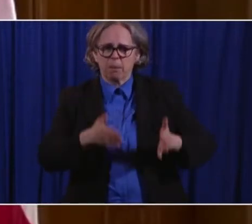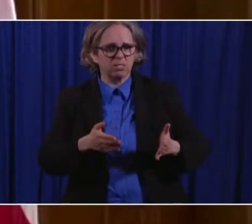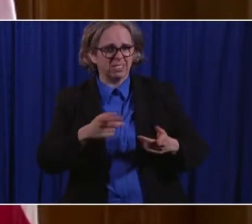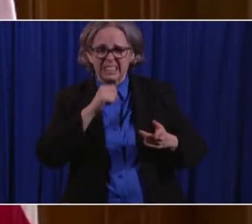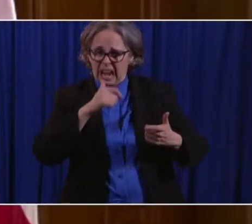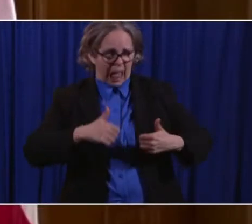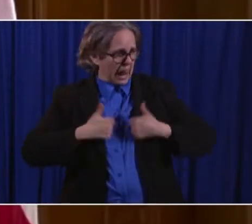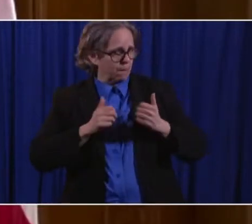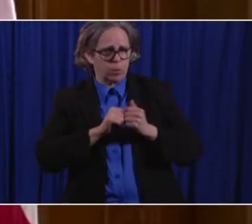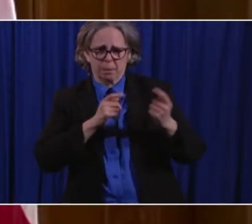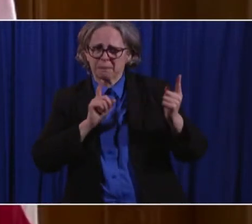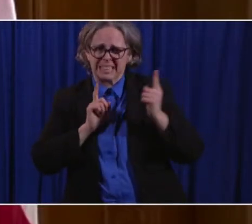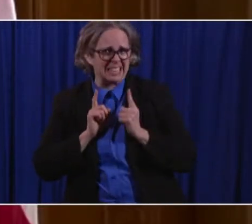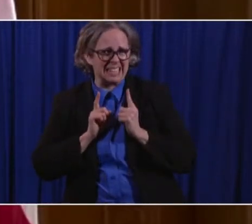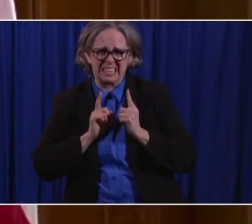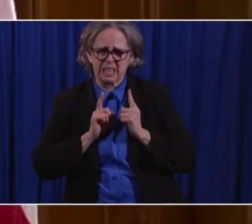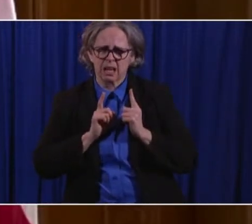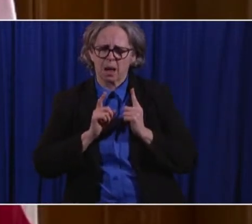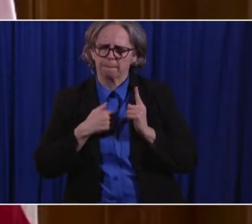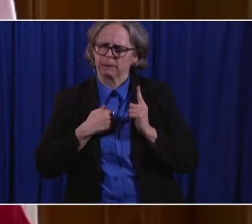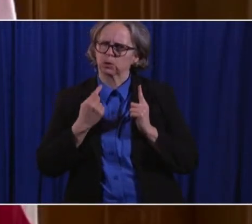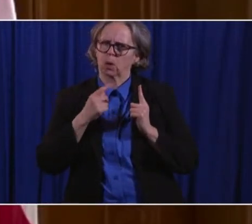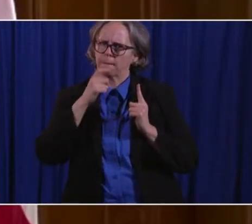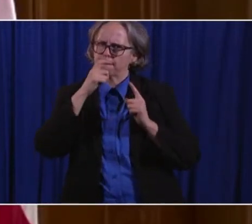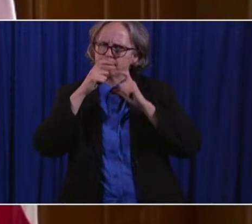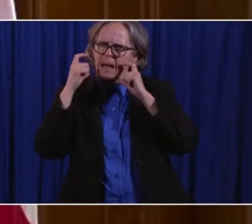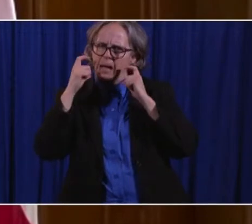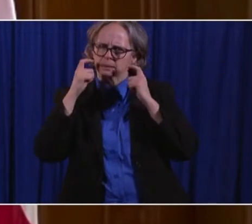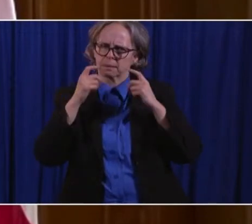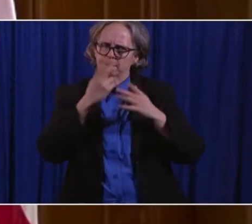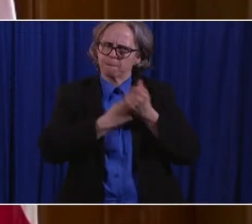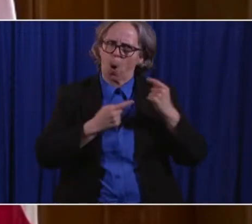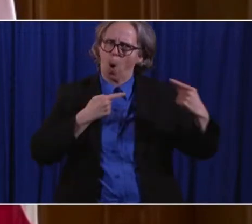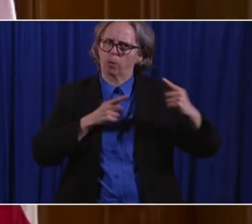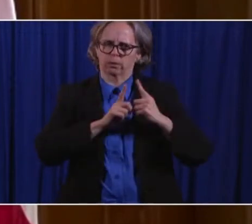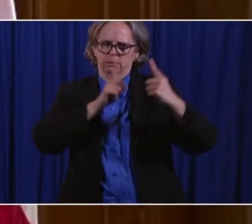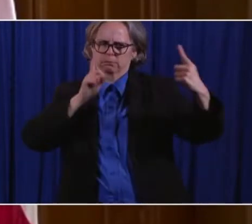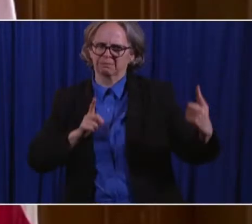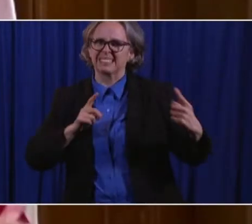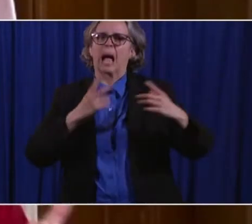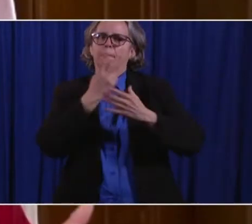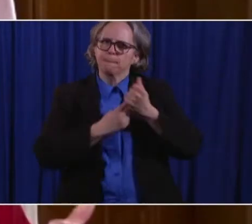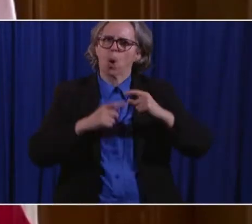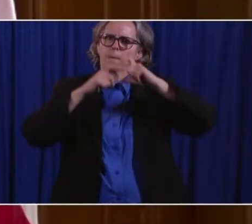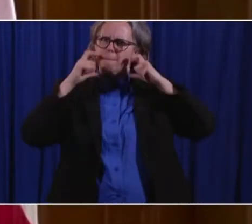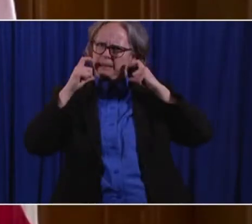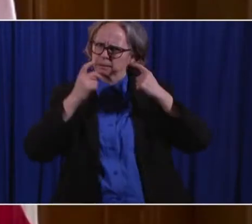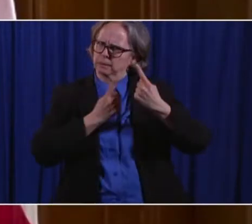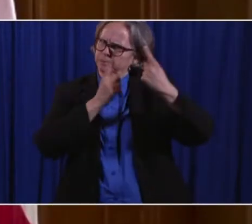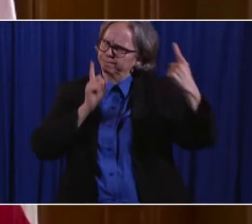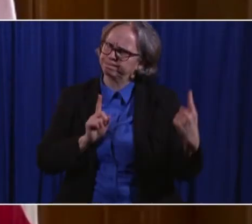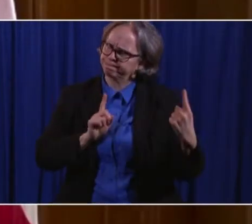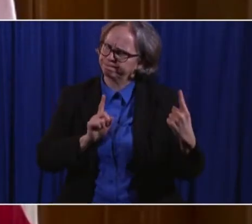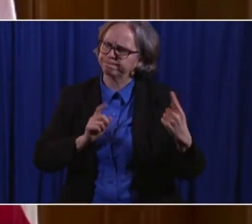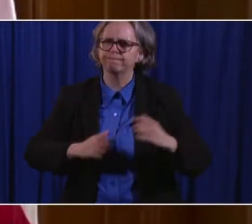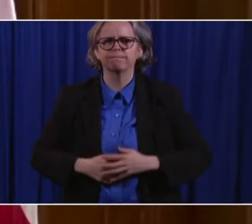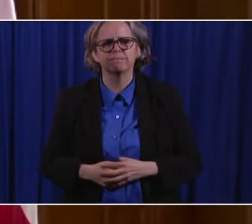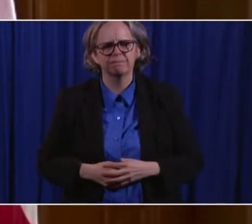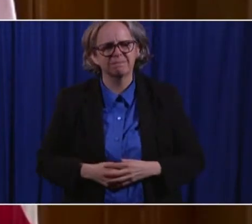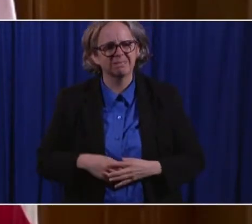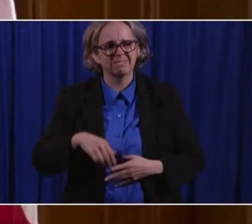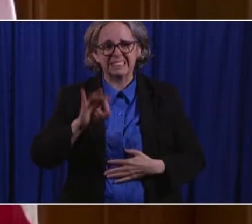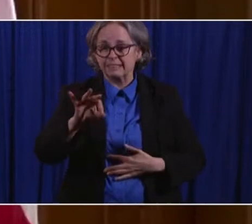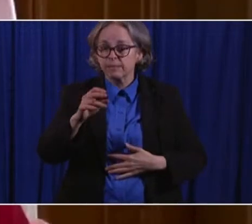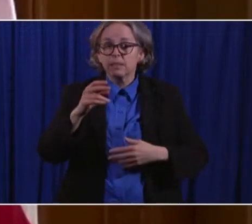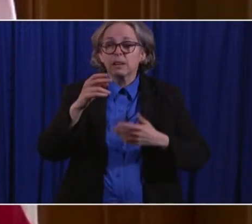your warning signs should go up. But again, as long as everyone is wearing a mask, we can